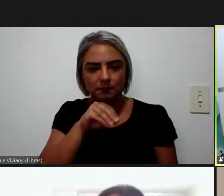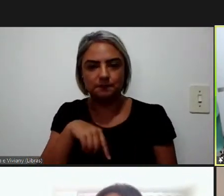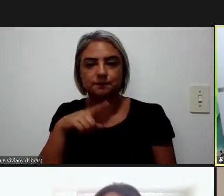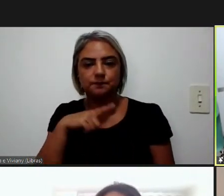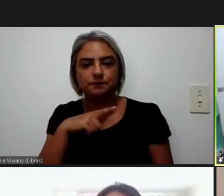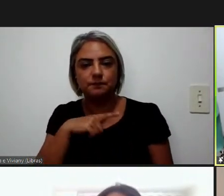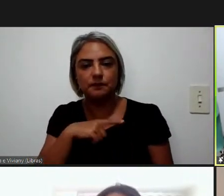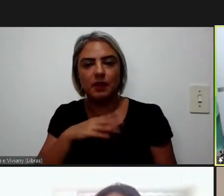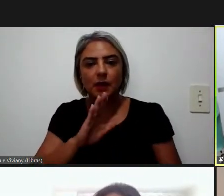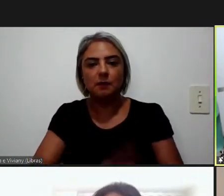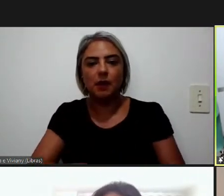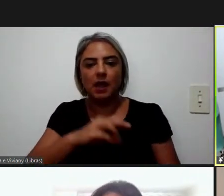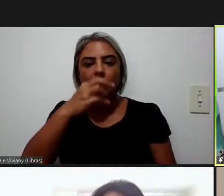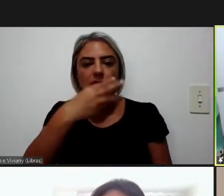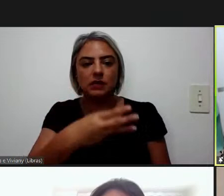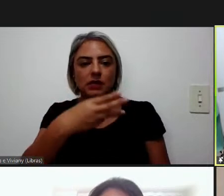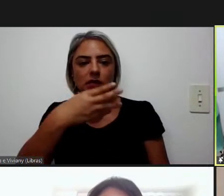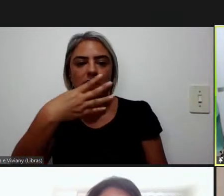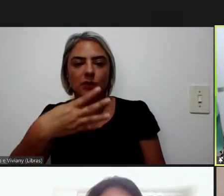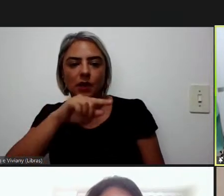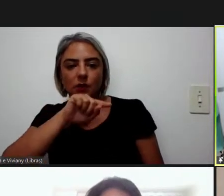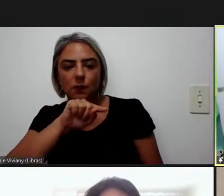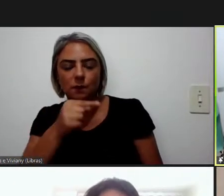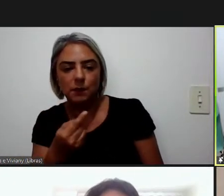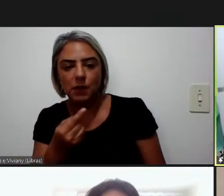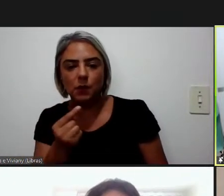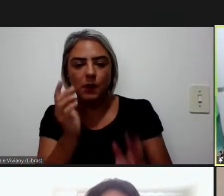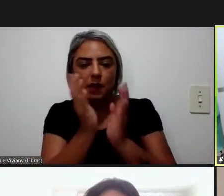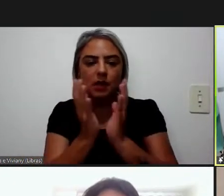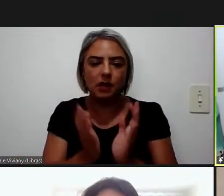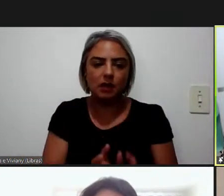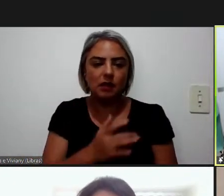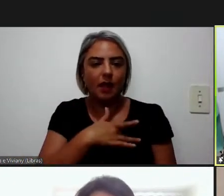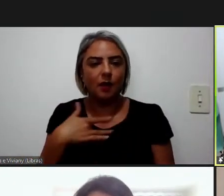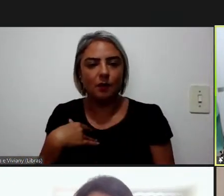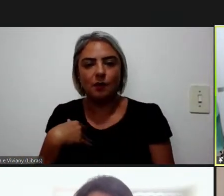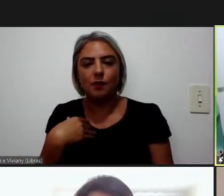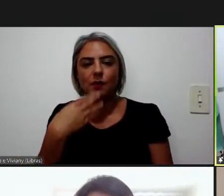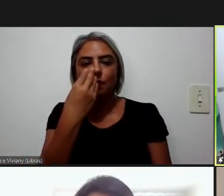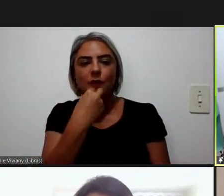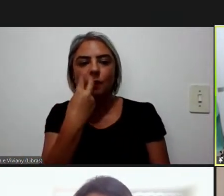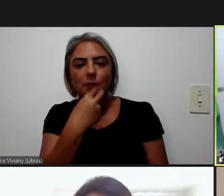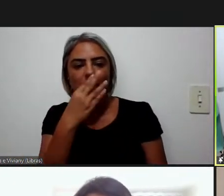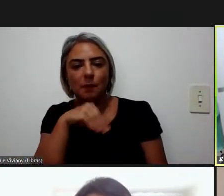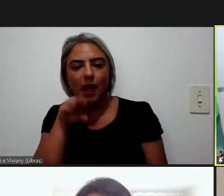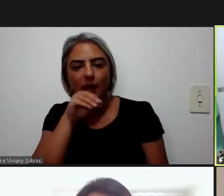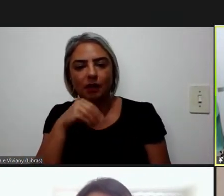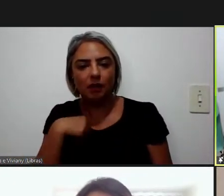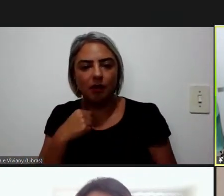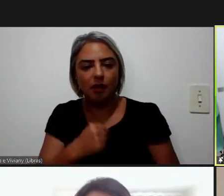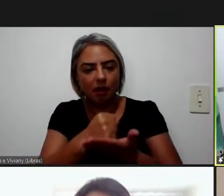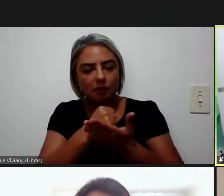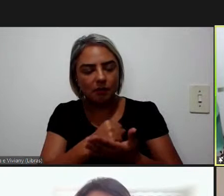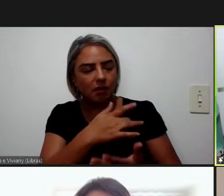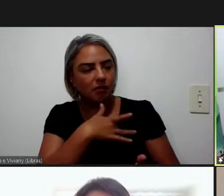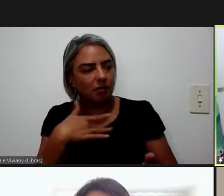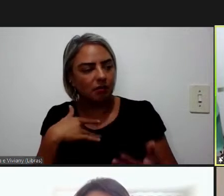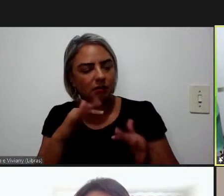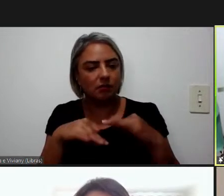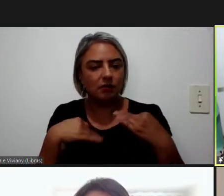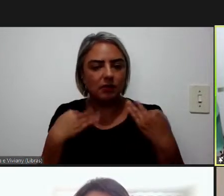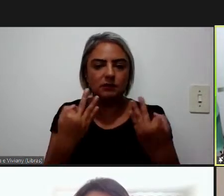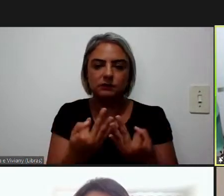to make this oral health care. We have teams that support the